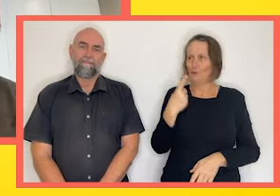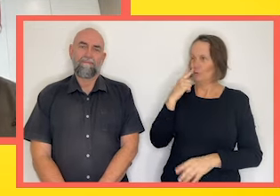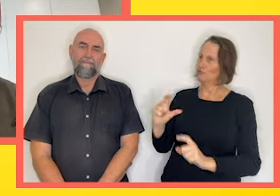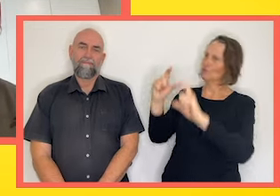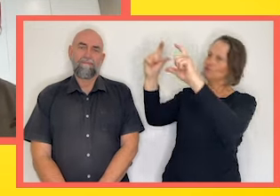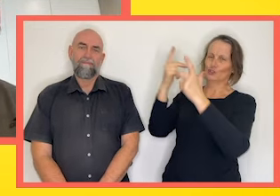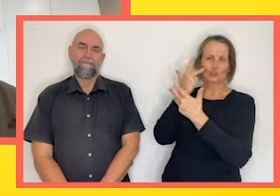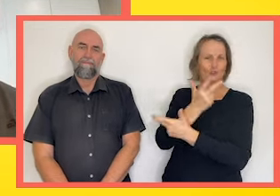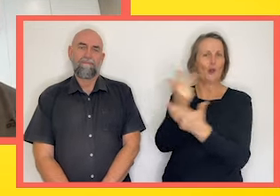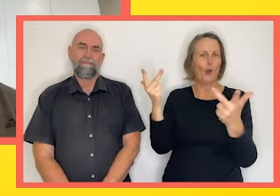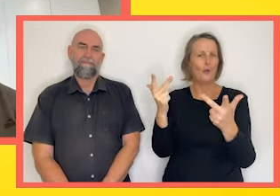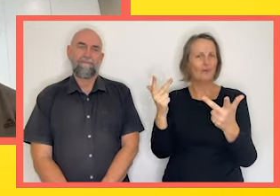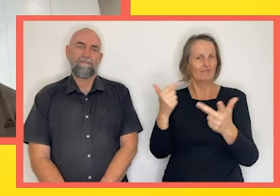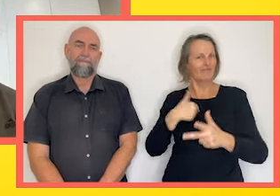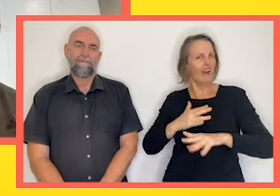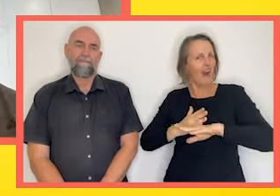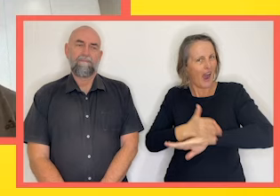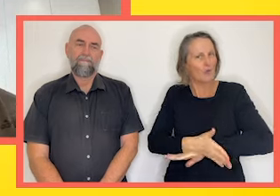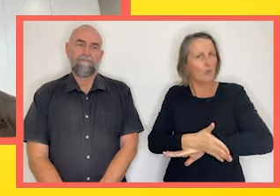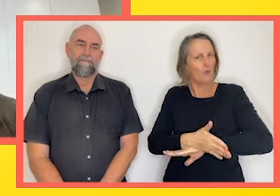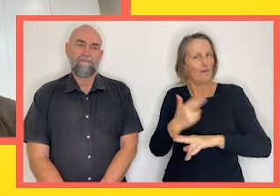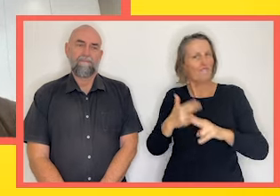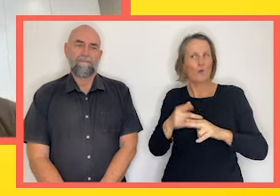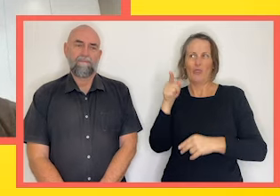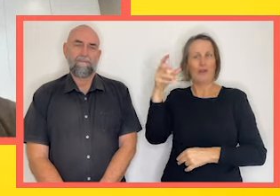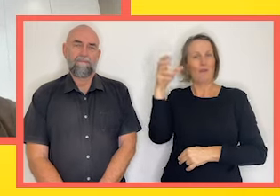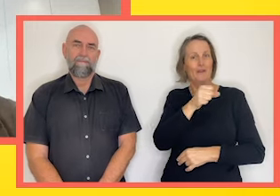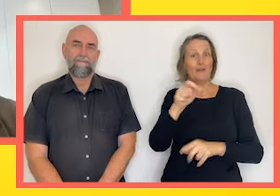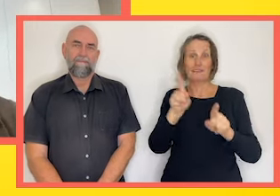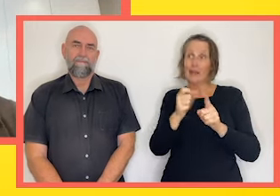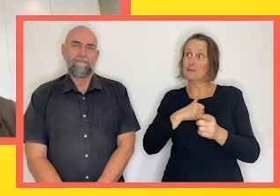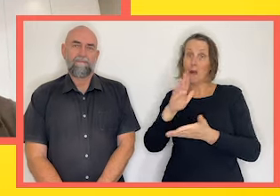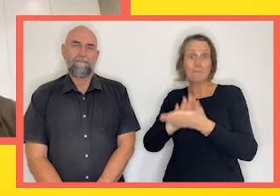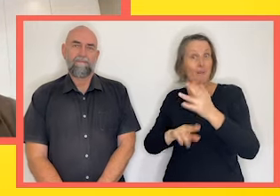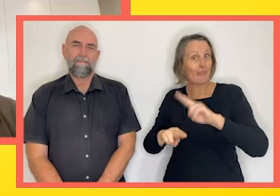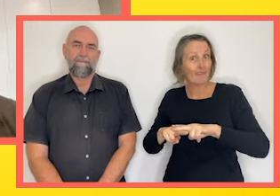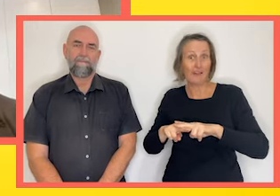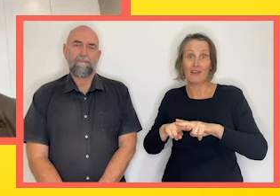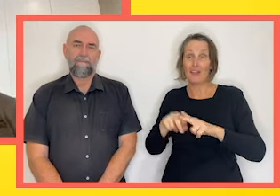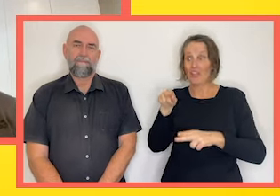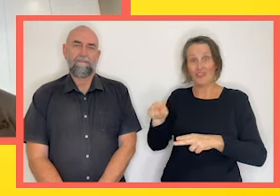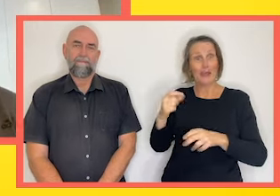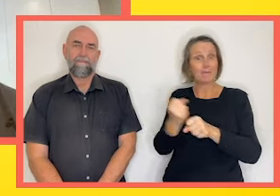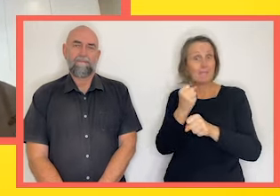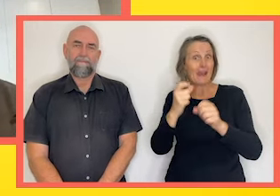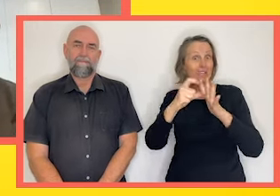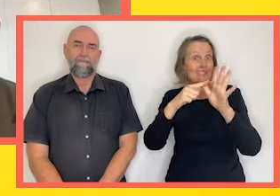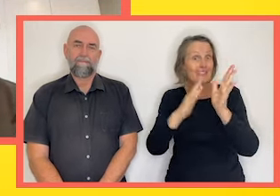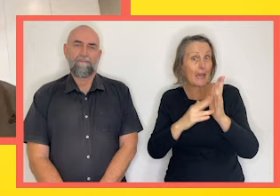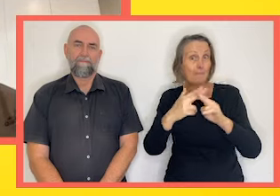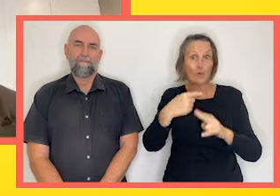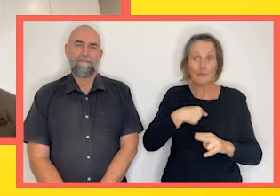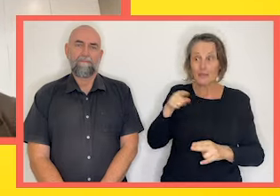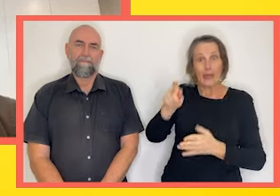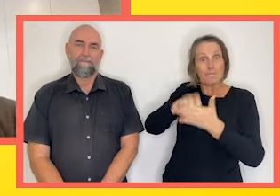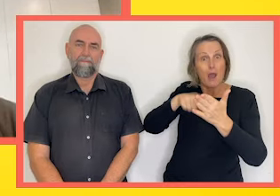work to earn those medals. Like mum and dad help set up that dam and help pay for the gym equipment. So there's a lot